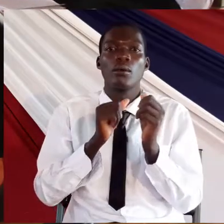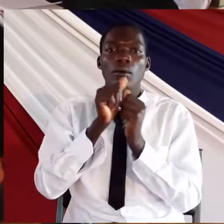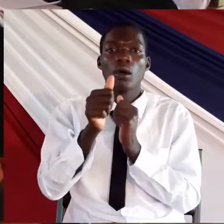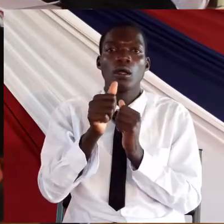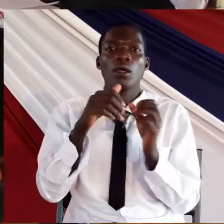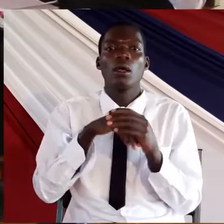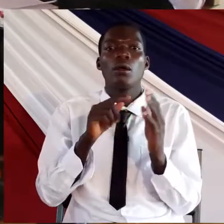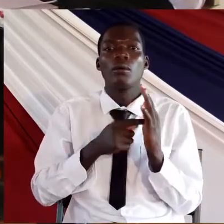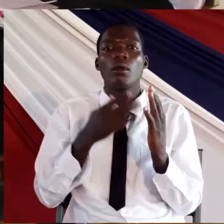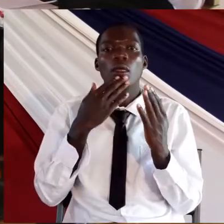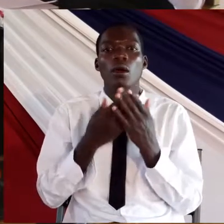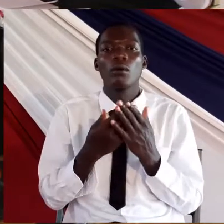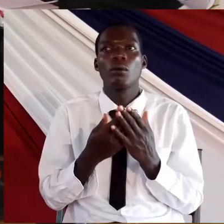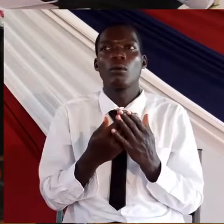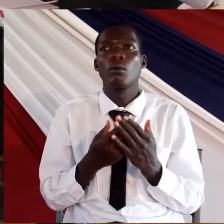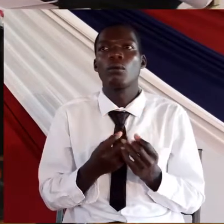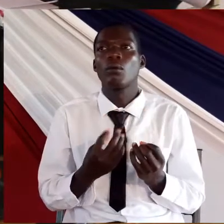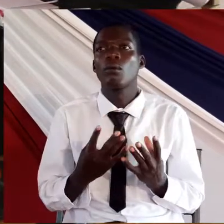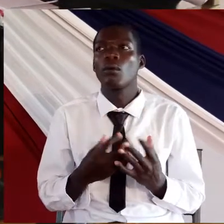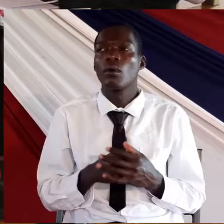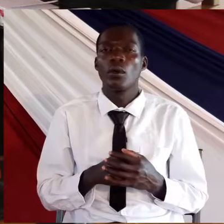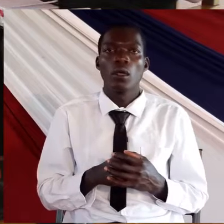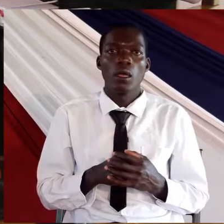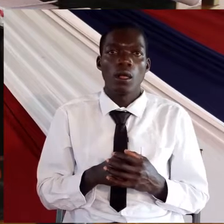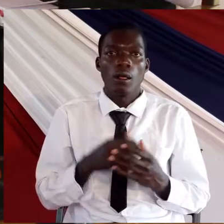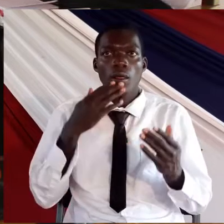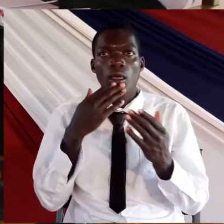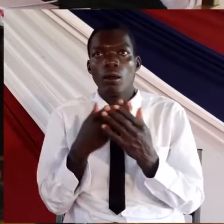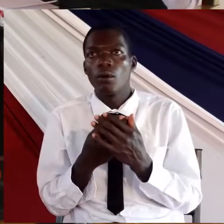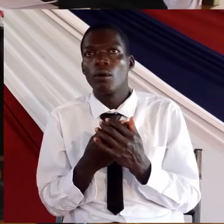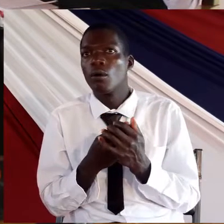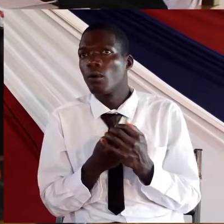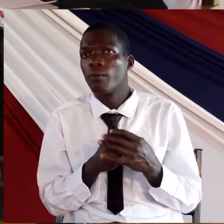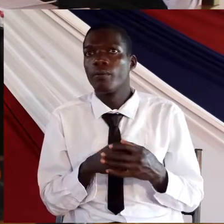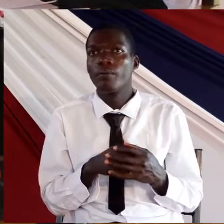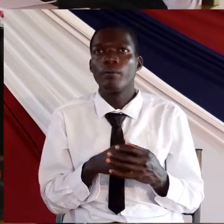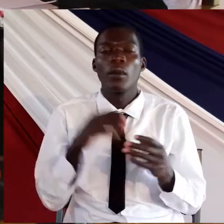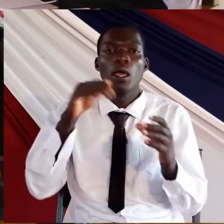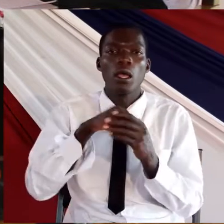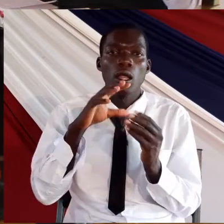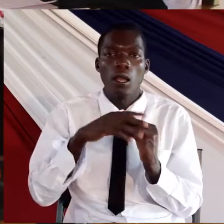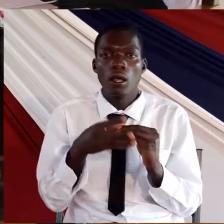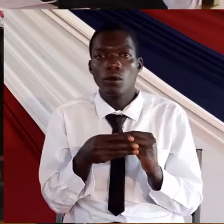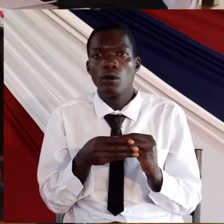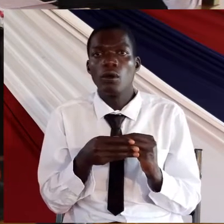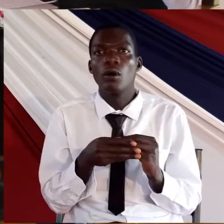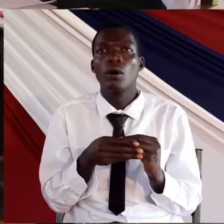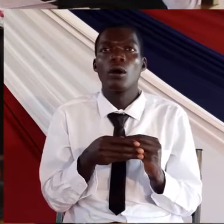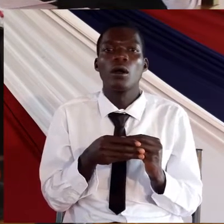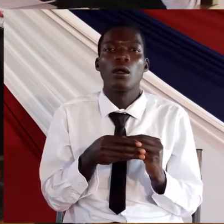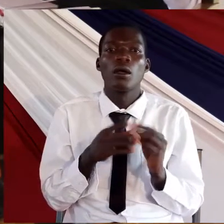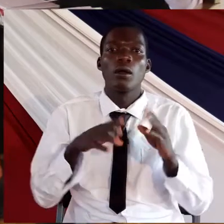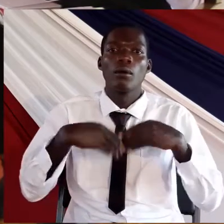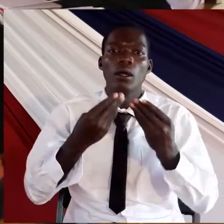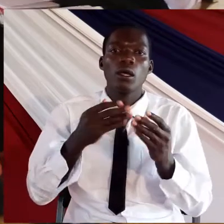it. Thank you. Thank you very much. And again, in the creation account, as provided